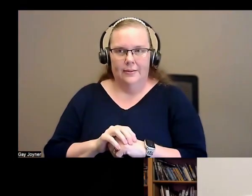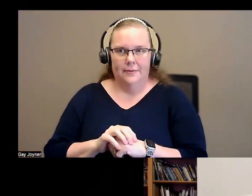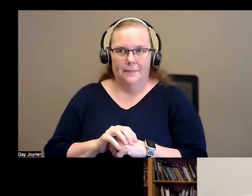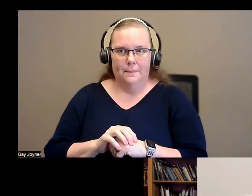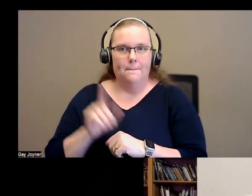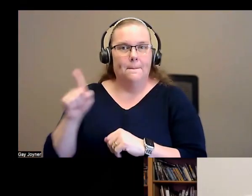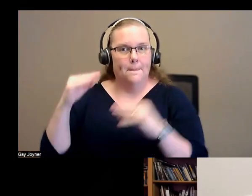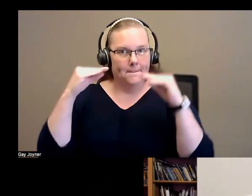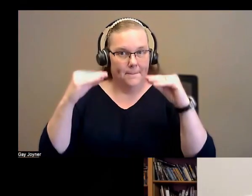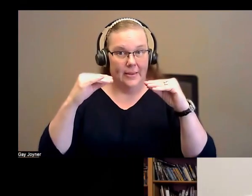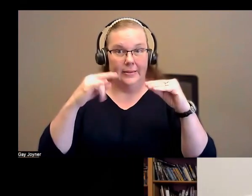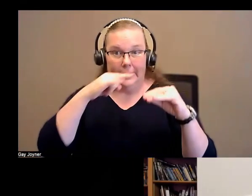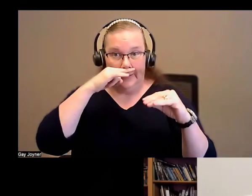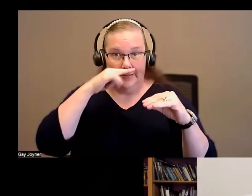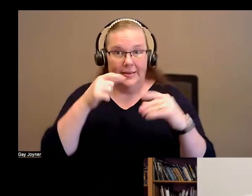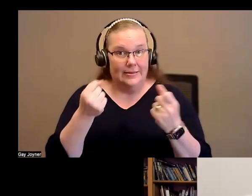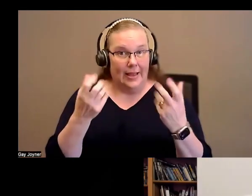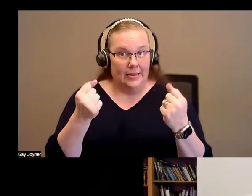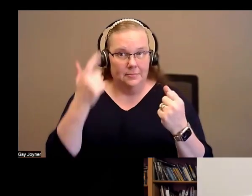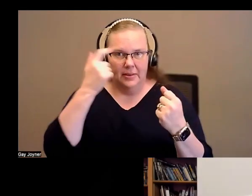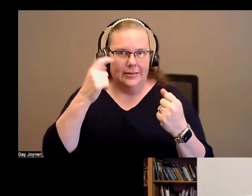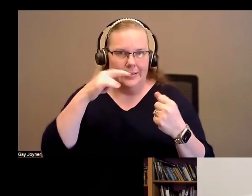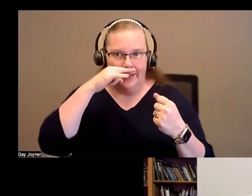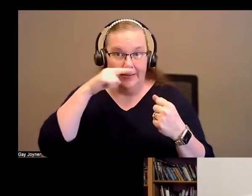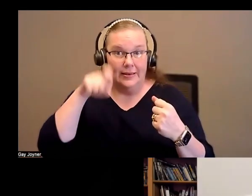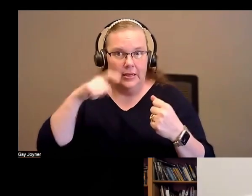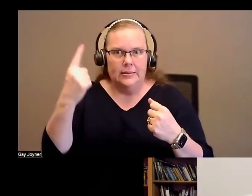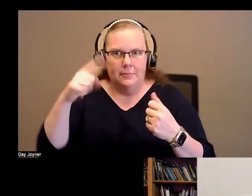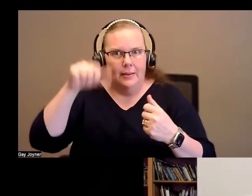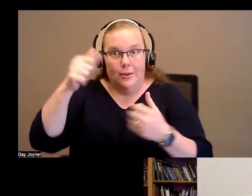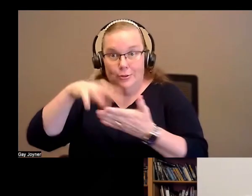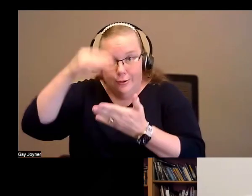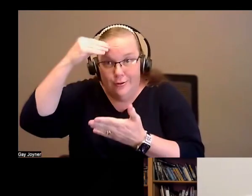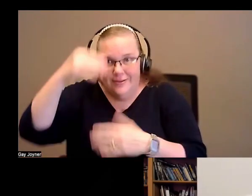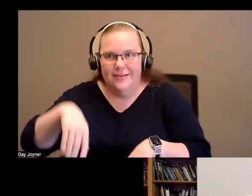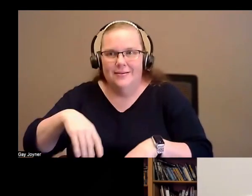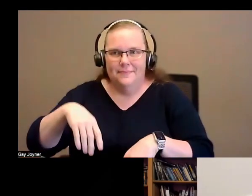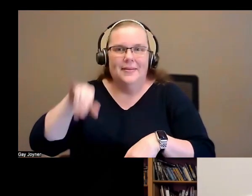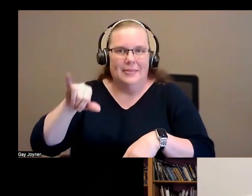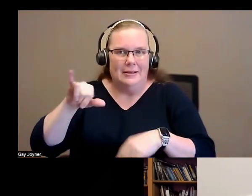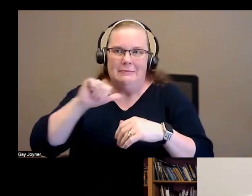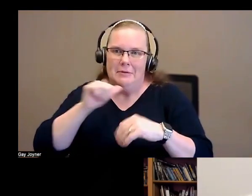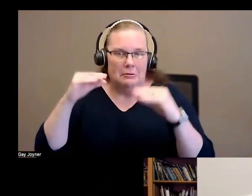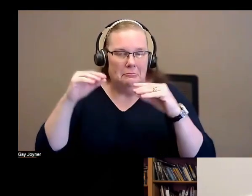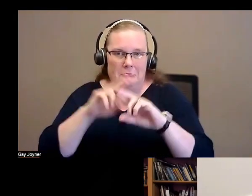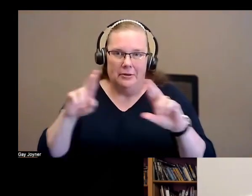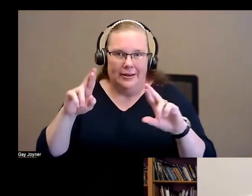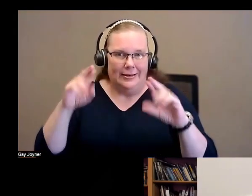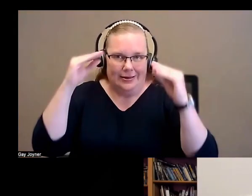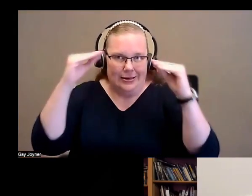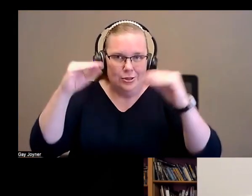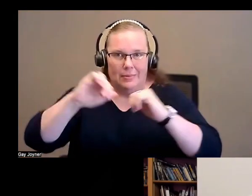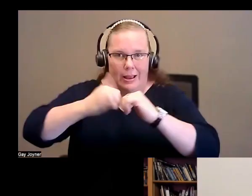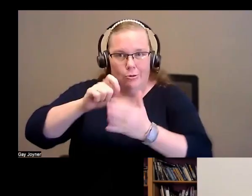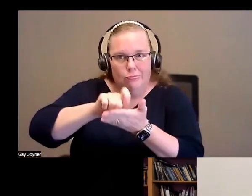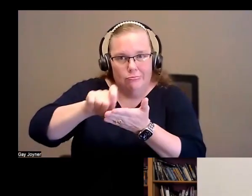They taught the kids sign language because the kids needed something else to learn, and they weren't ready to teach them how to read and write. So